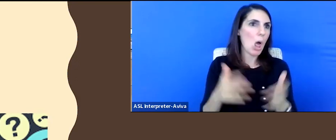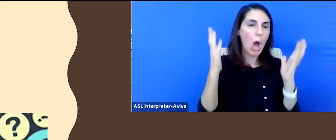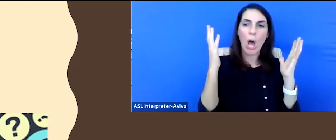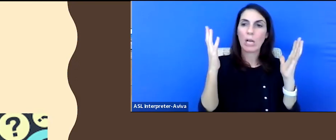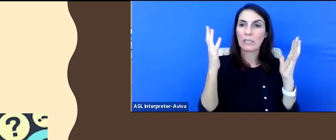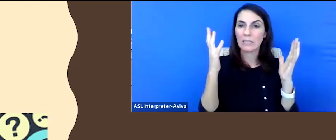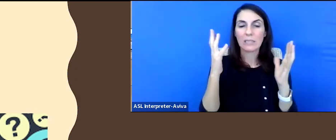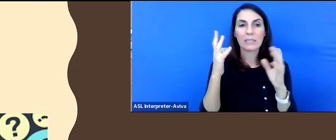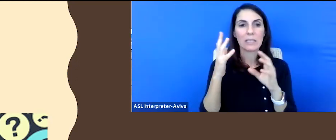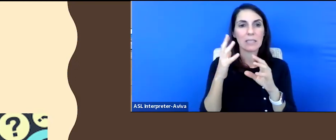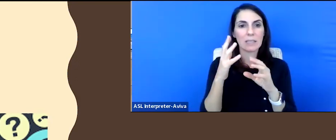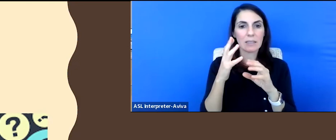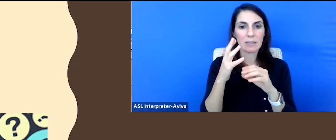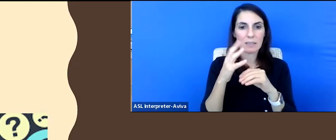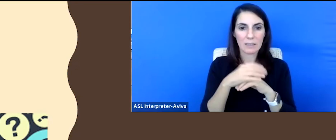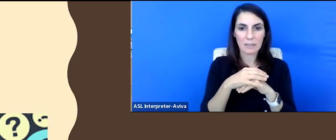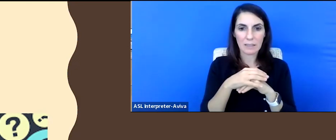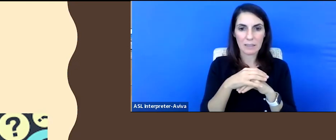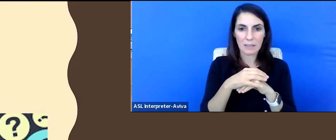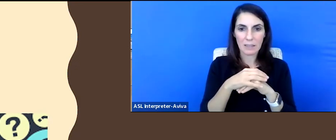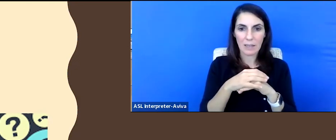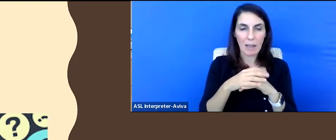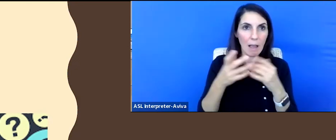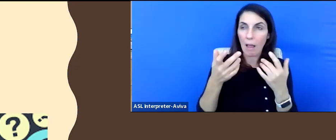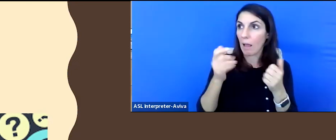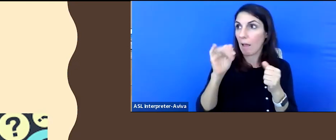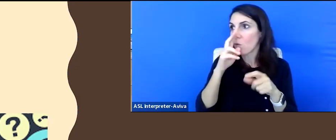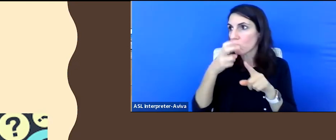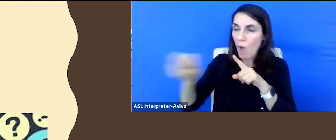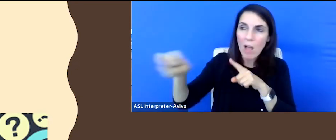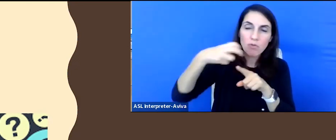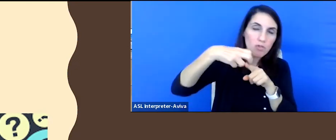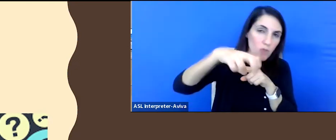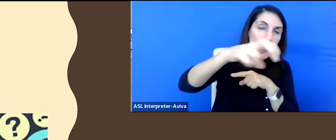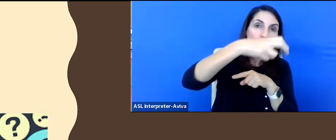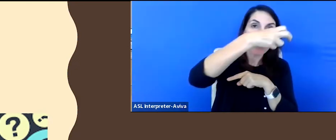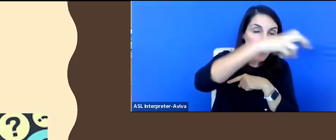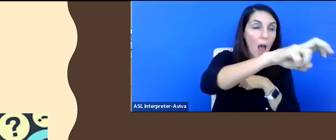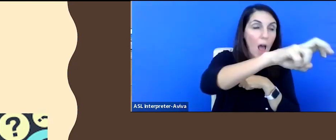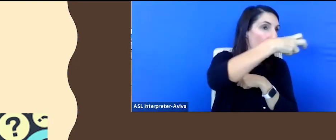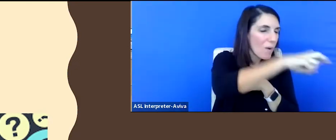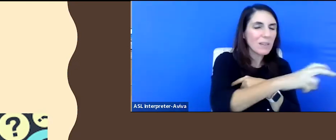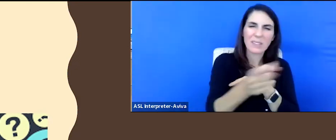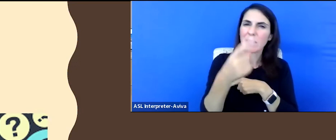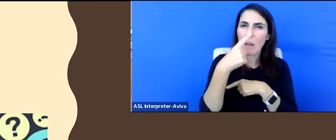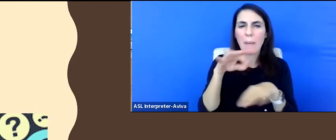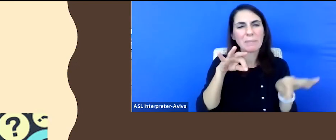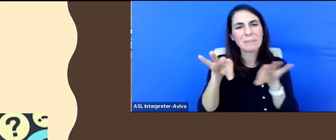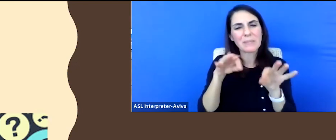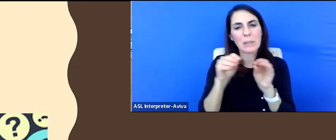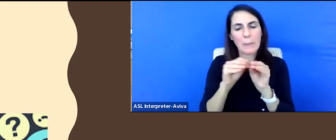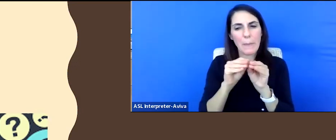the queue, so to speak. Yes. And if you could explain a little bit about that, I think that's one